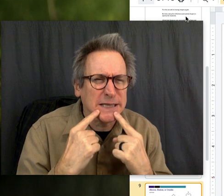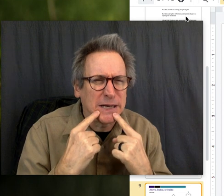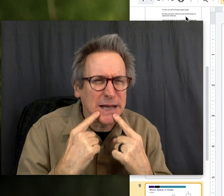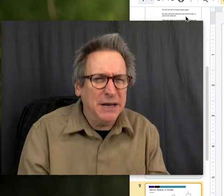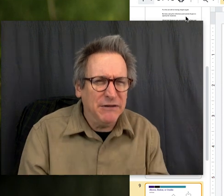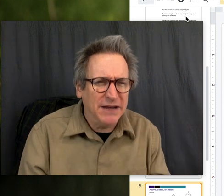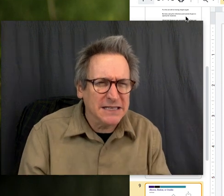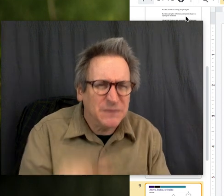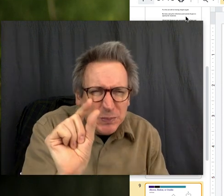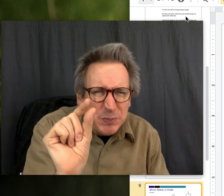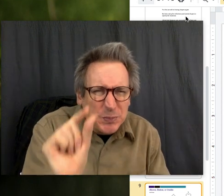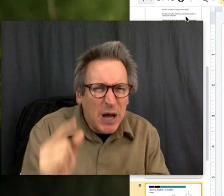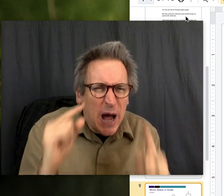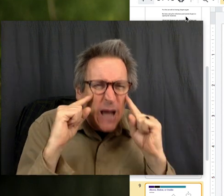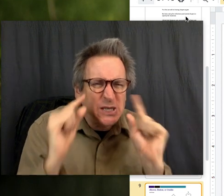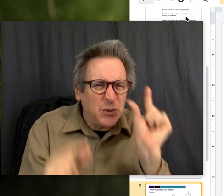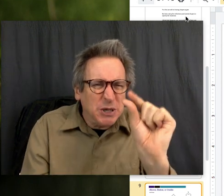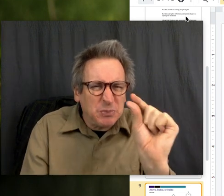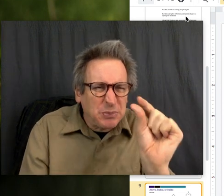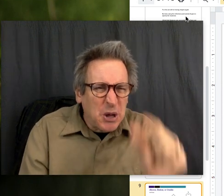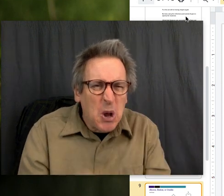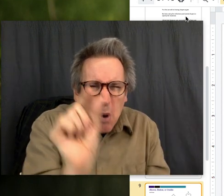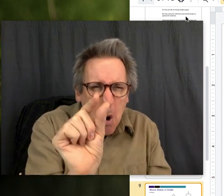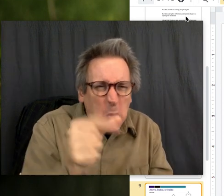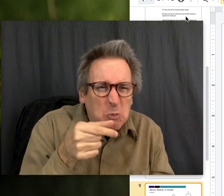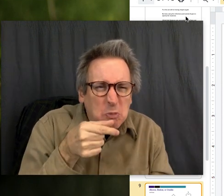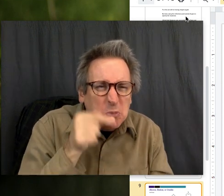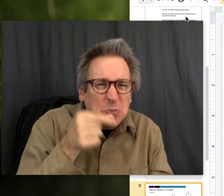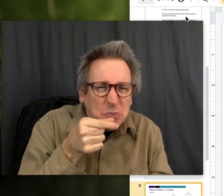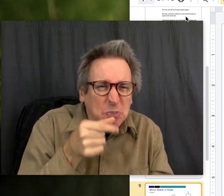it's this little lemony face. I squinted,